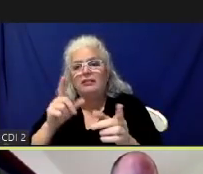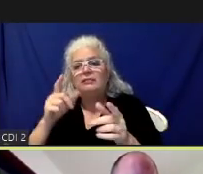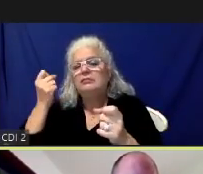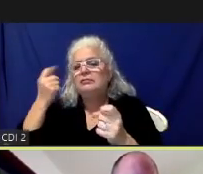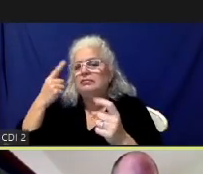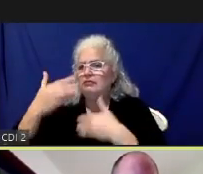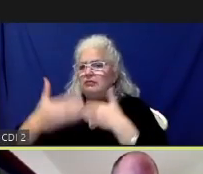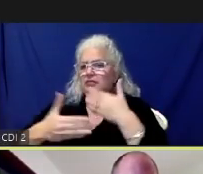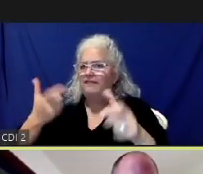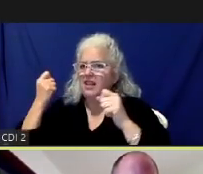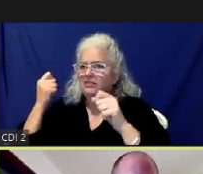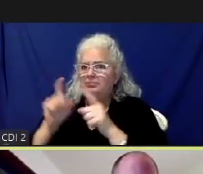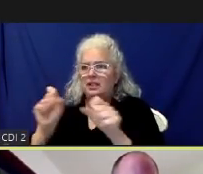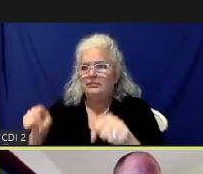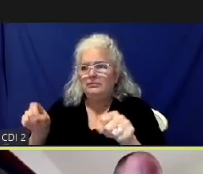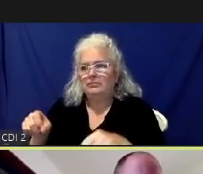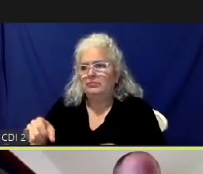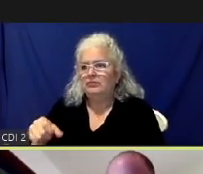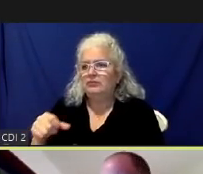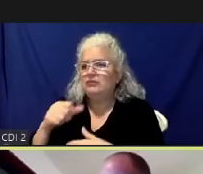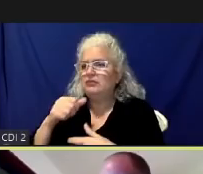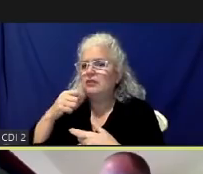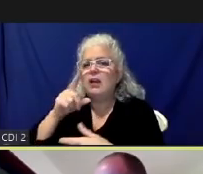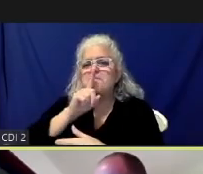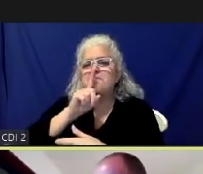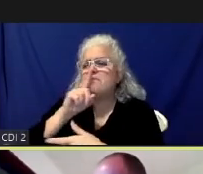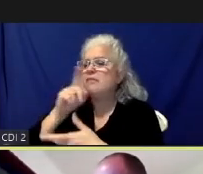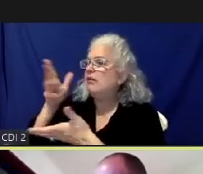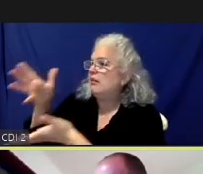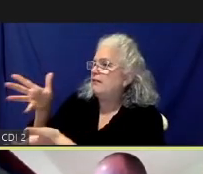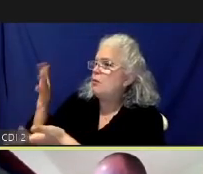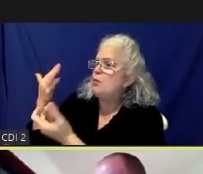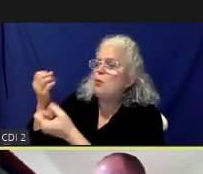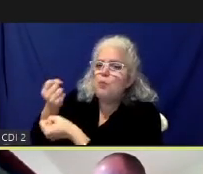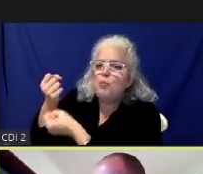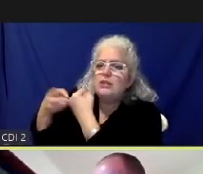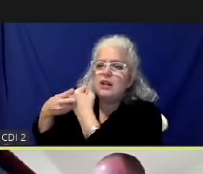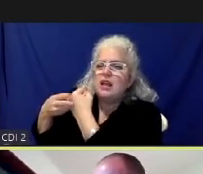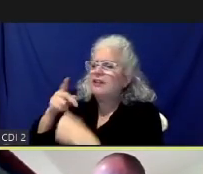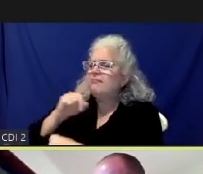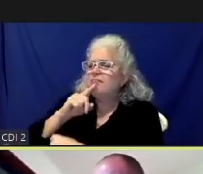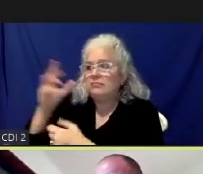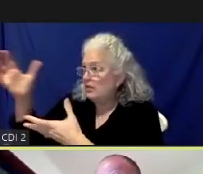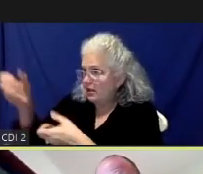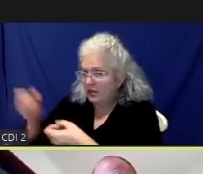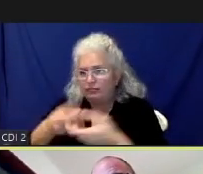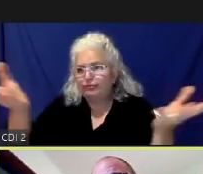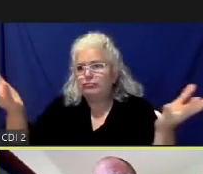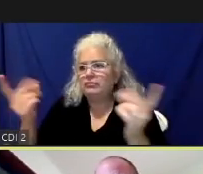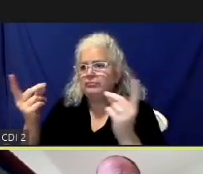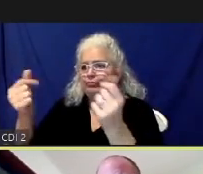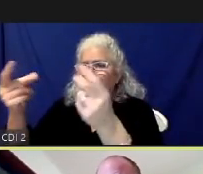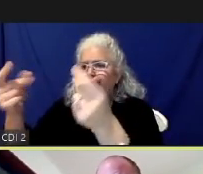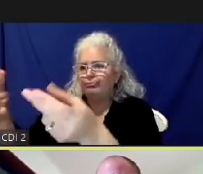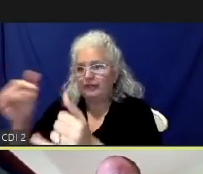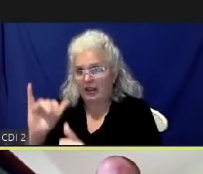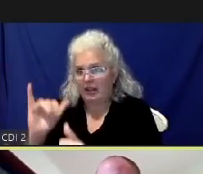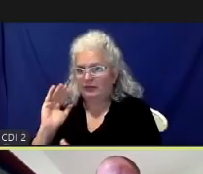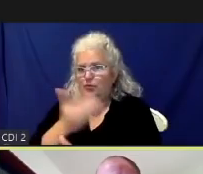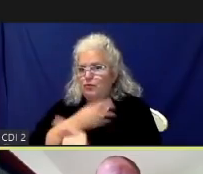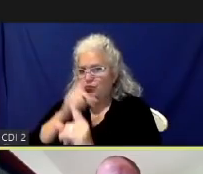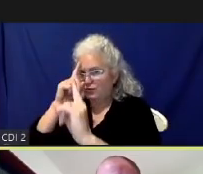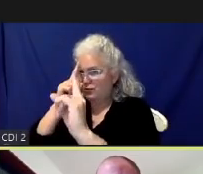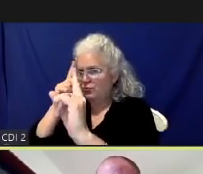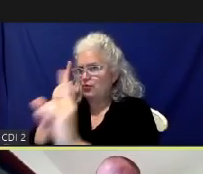on hand as we can at the end of the week, essentially. So that's our internal goal. So in order to do that, we